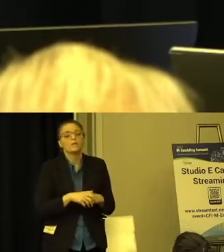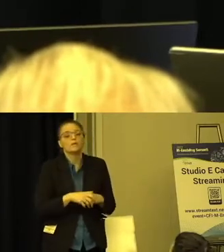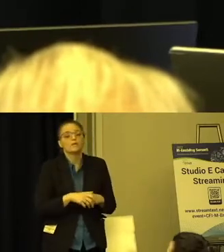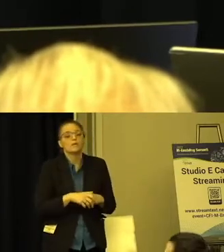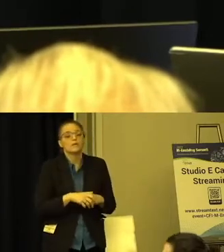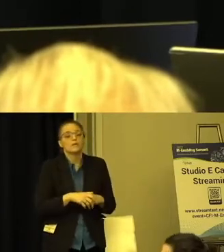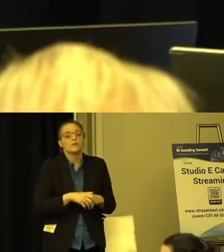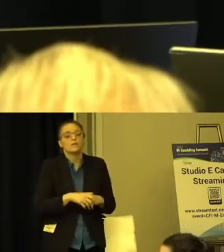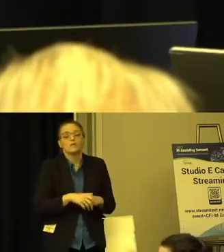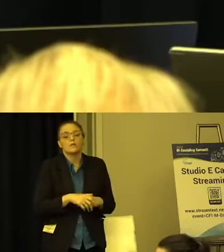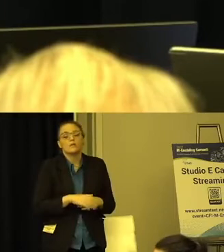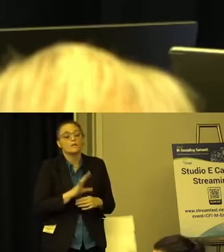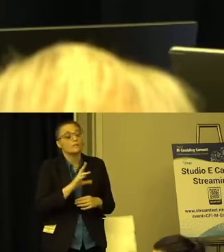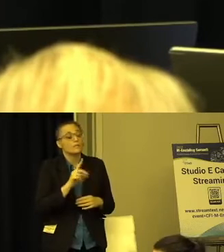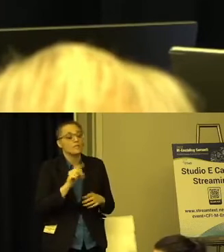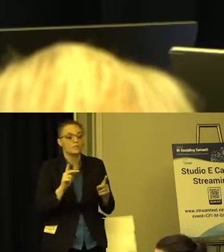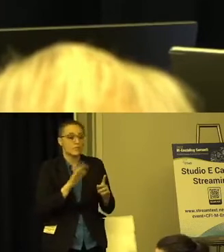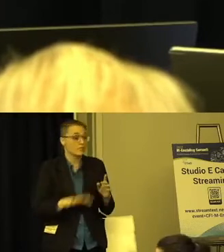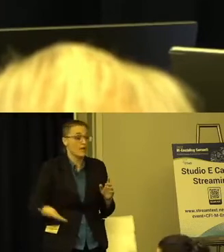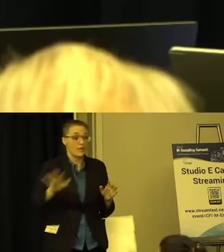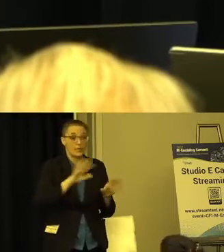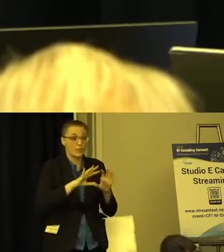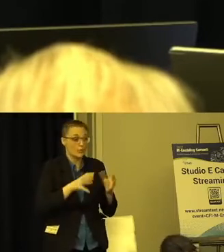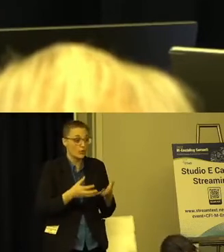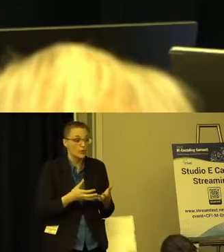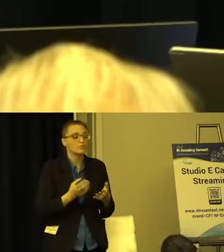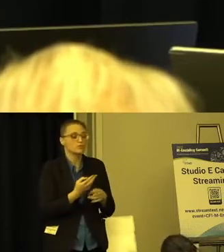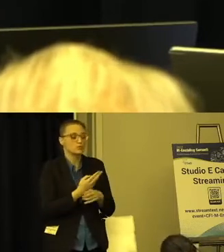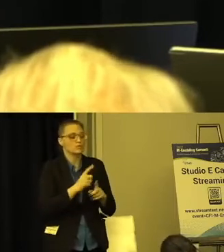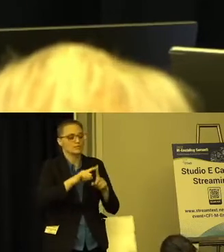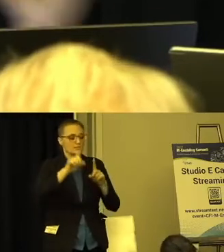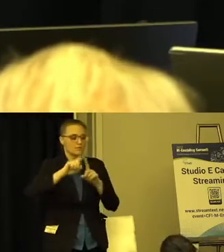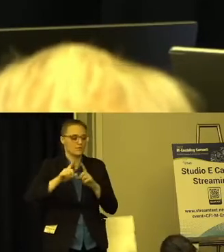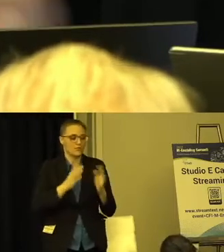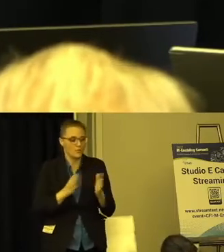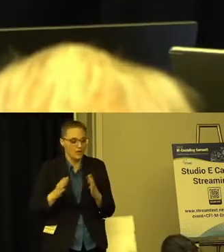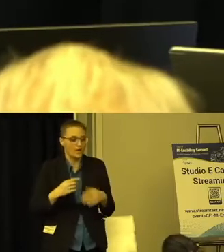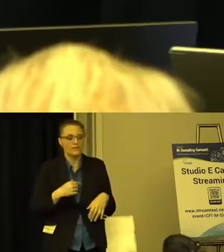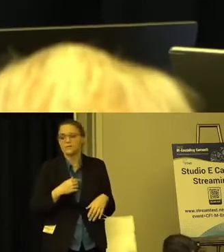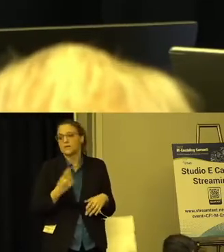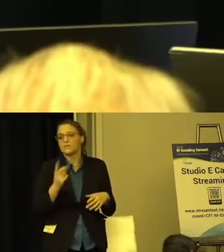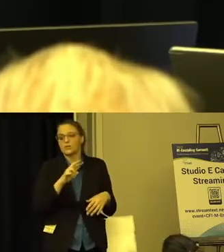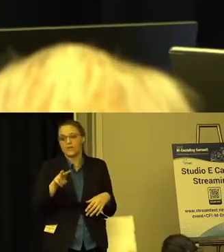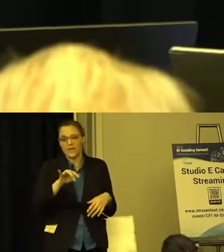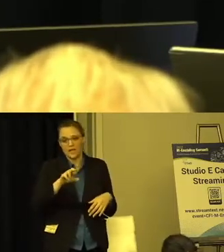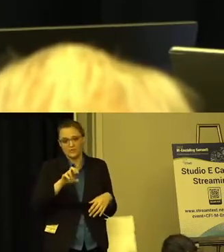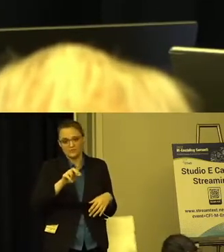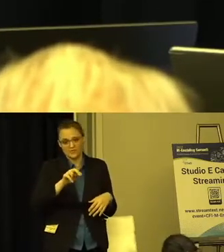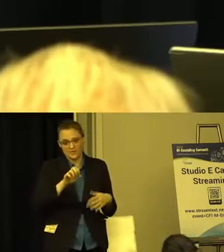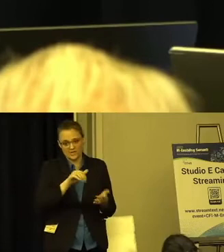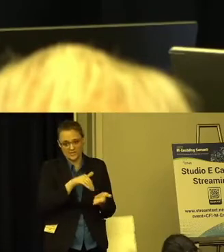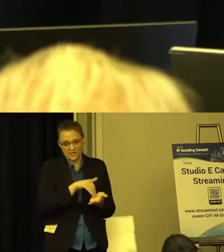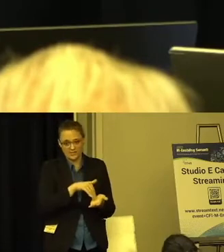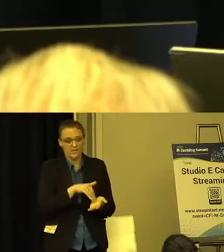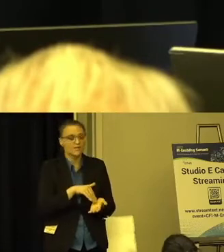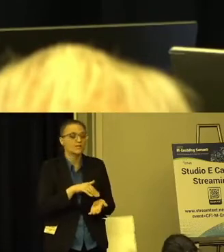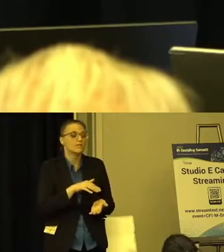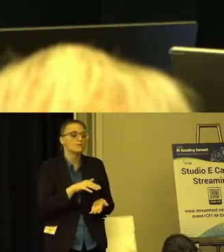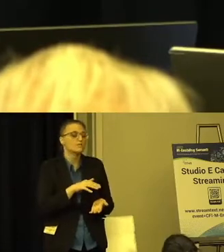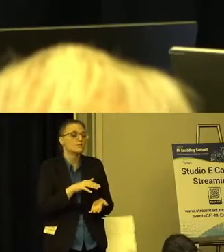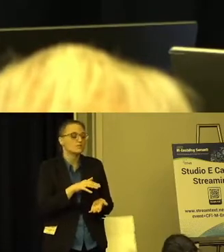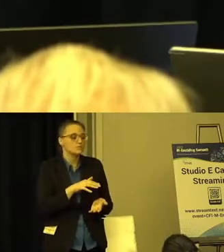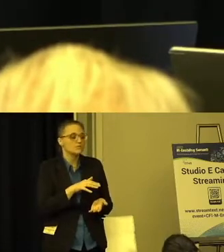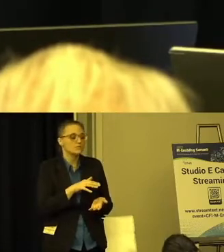But there's people around the world who are using these in different ways. I'm looking again at Irene. And it's